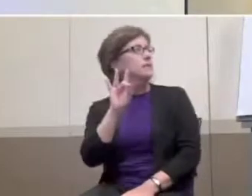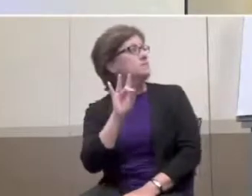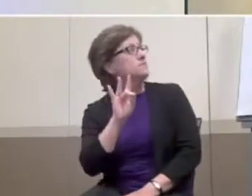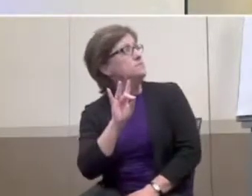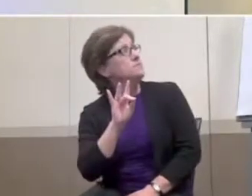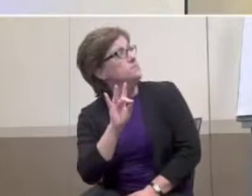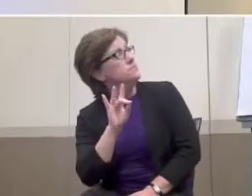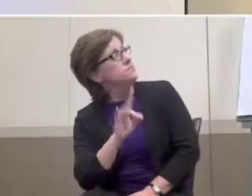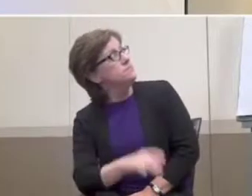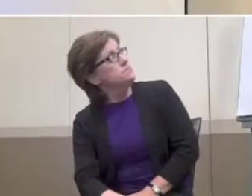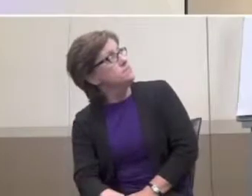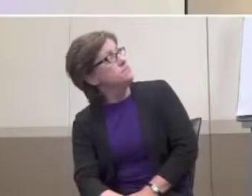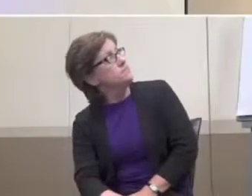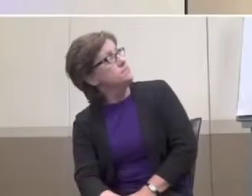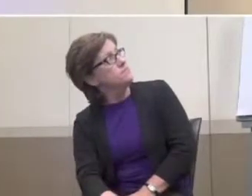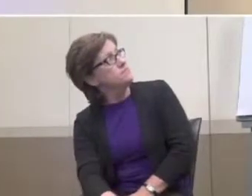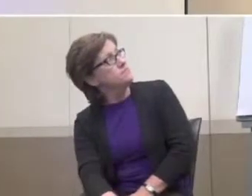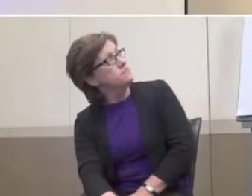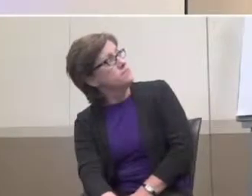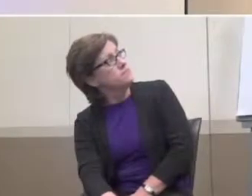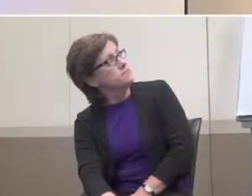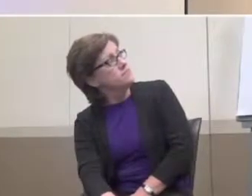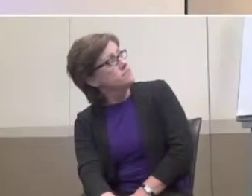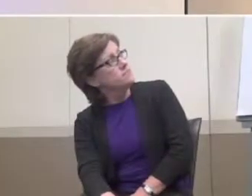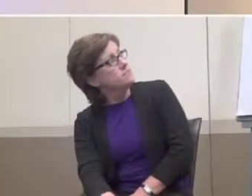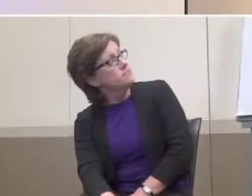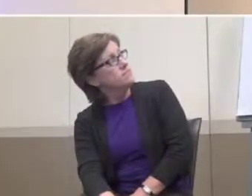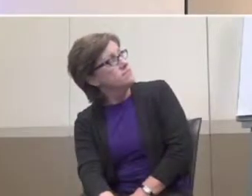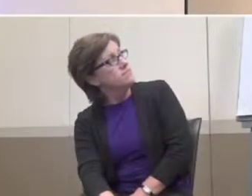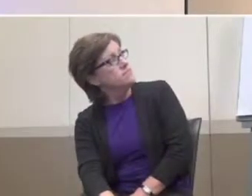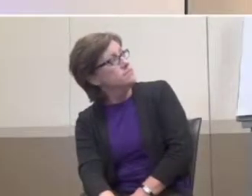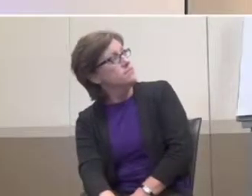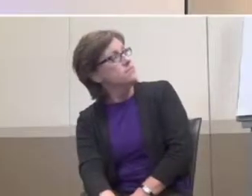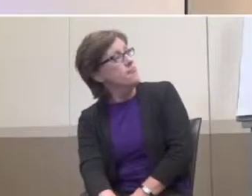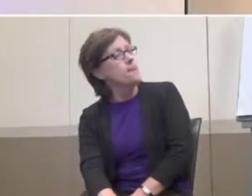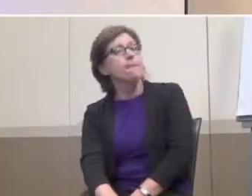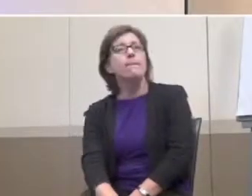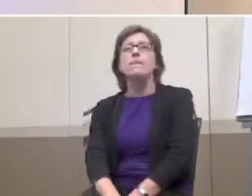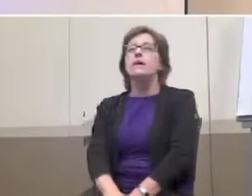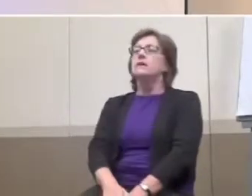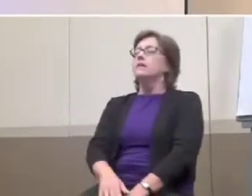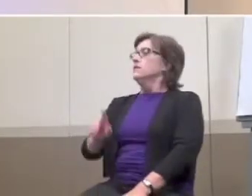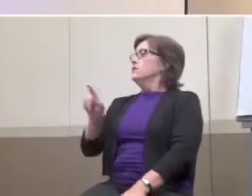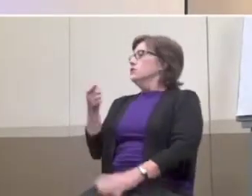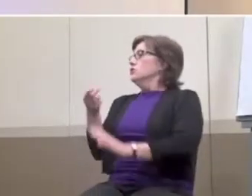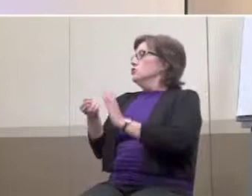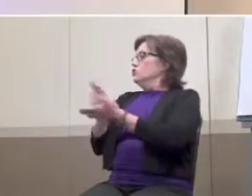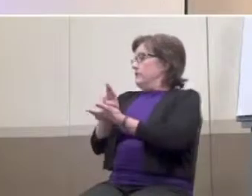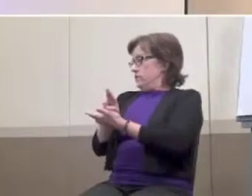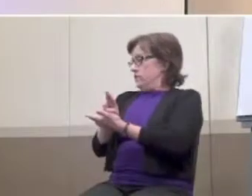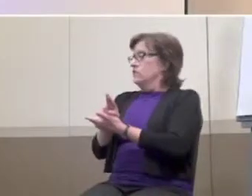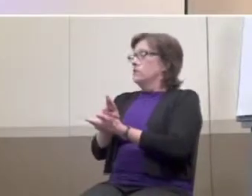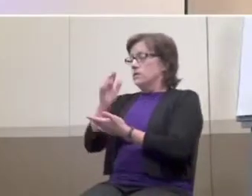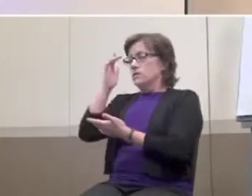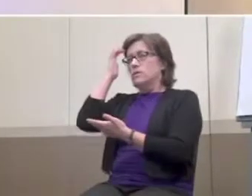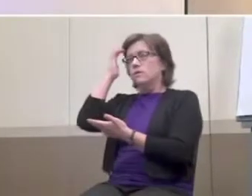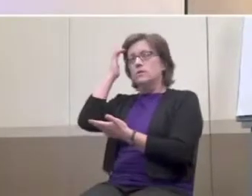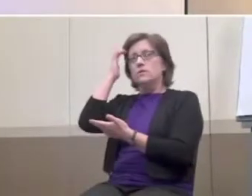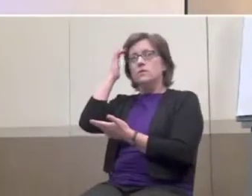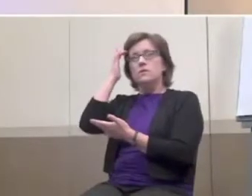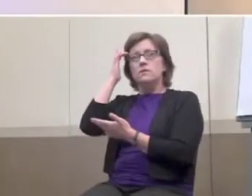our rules of fair fighting. Okay, so just to review, let me see here.